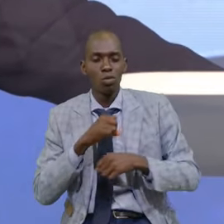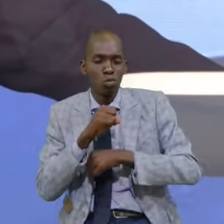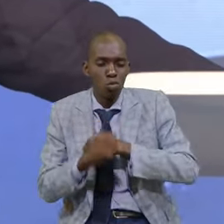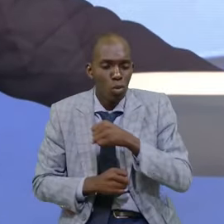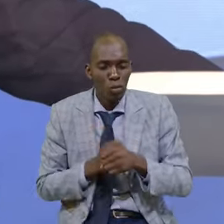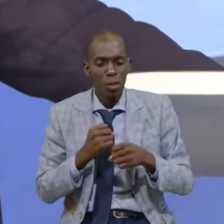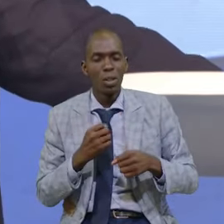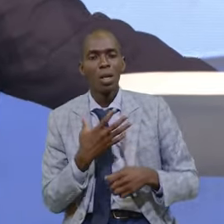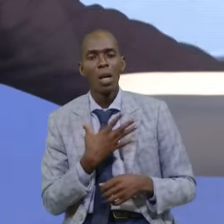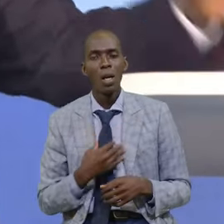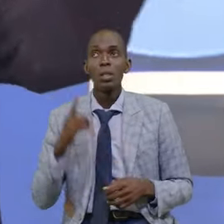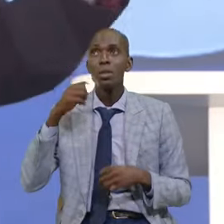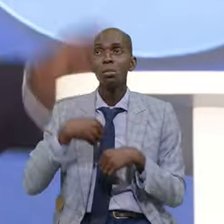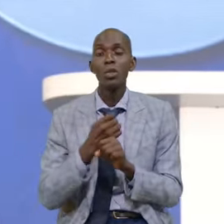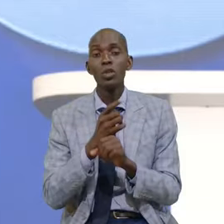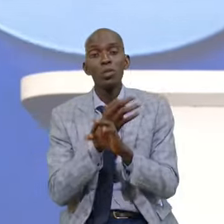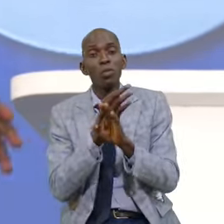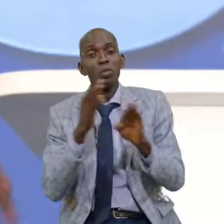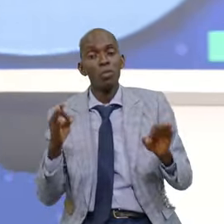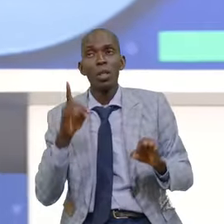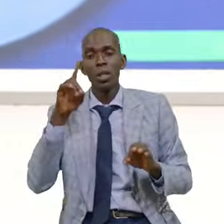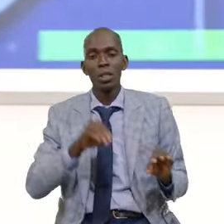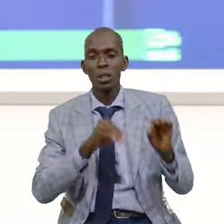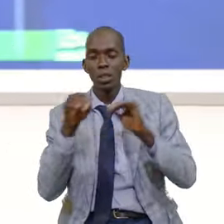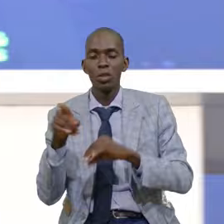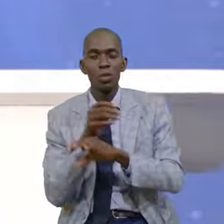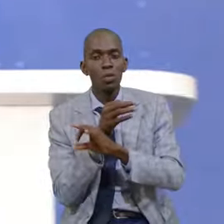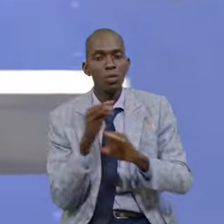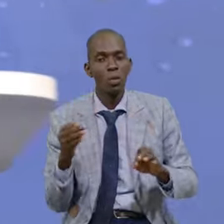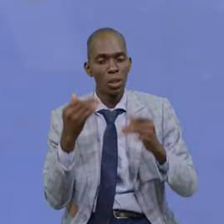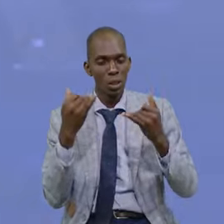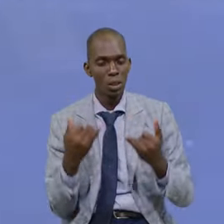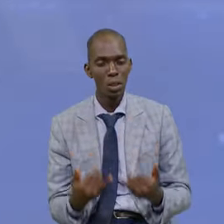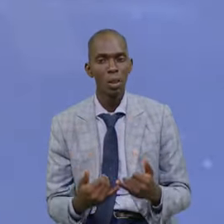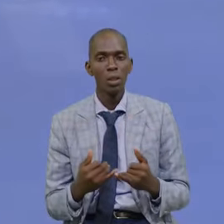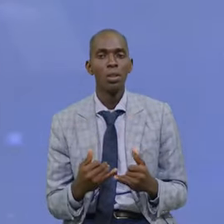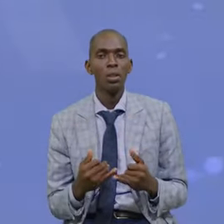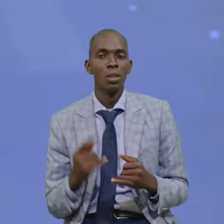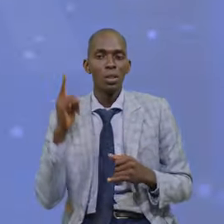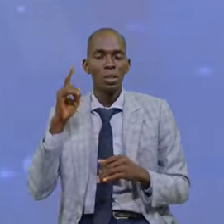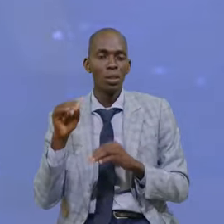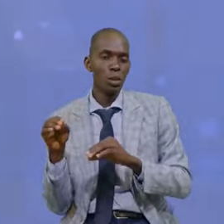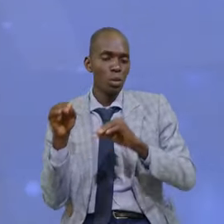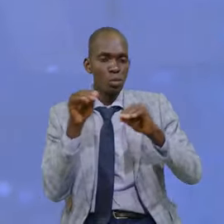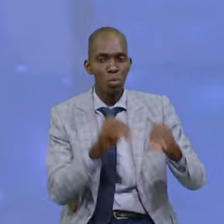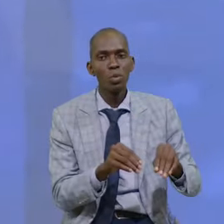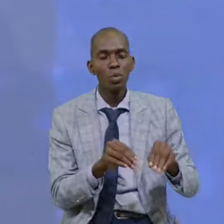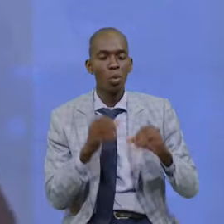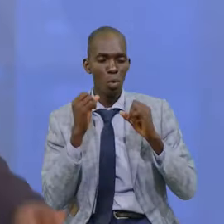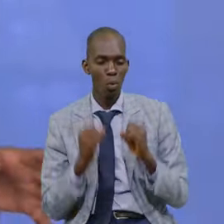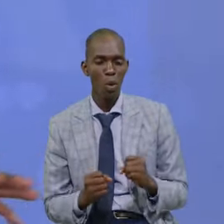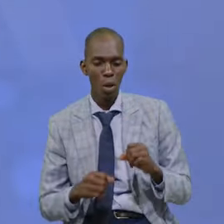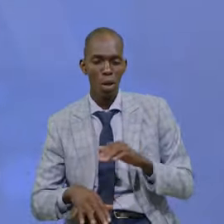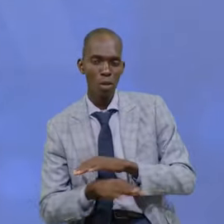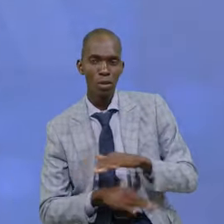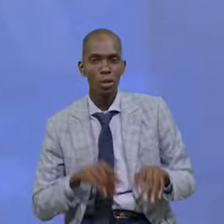you loose. And He sets you free. And now He puts spring under your feet, power in your